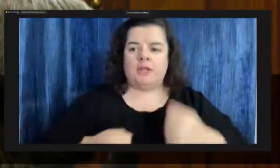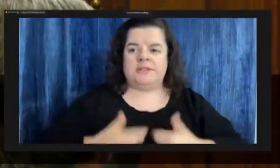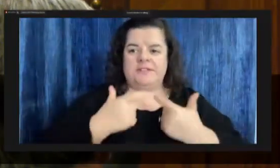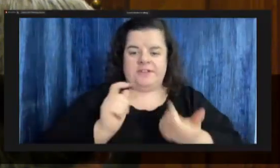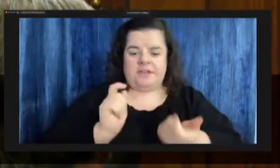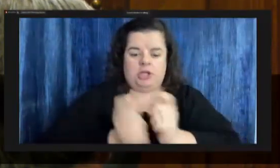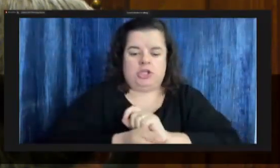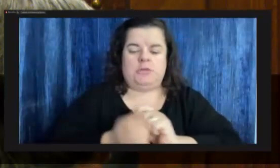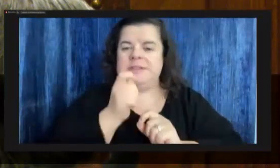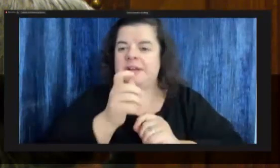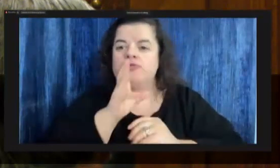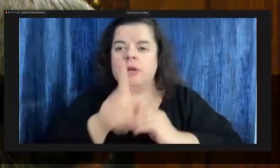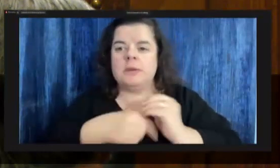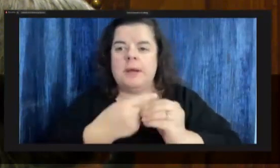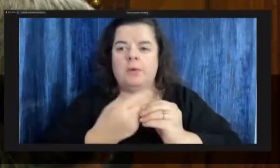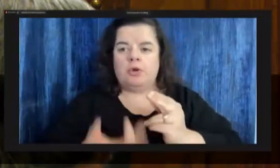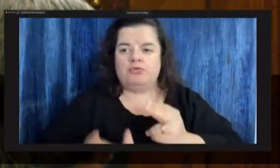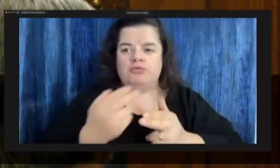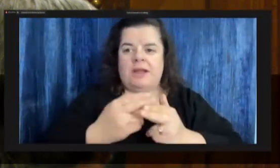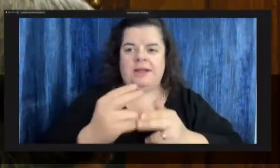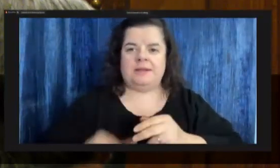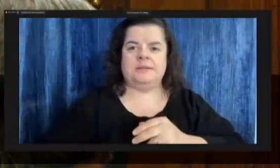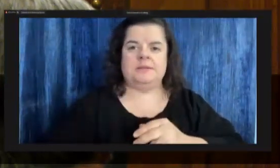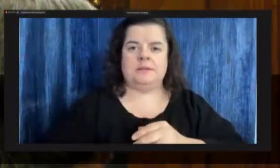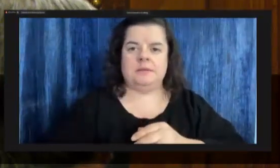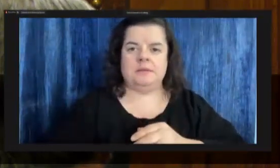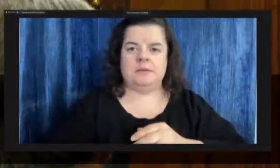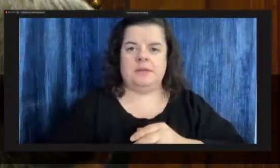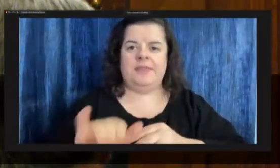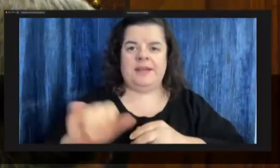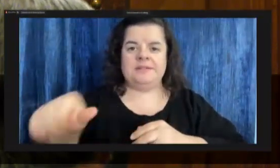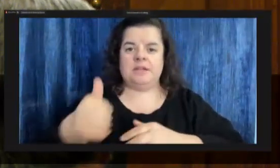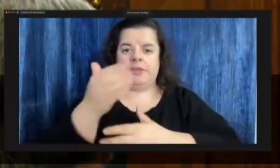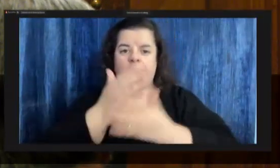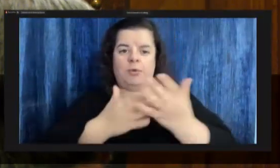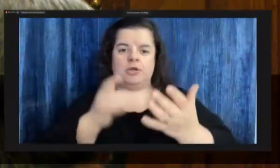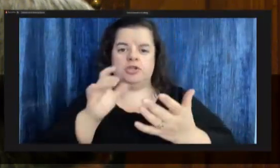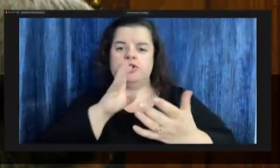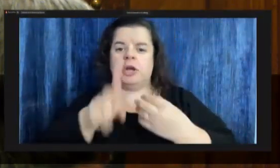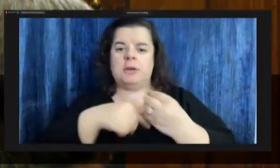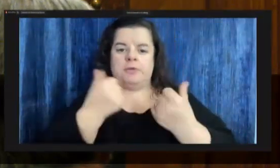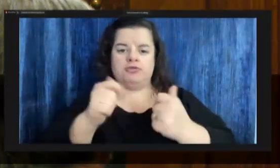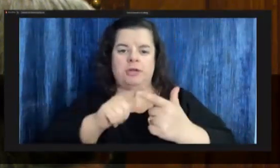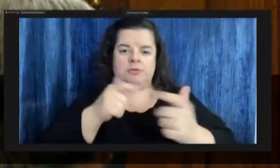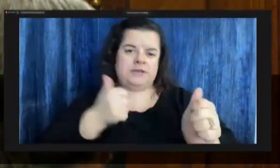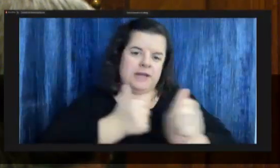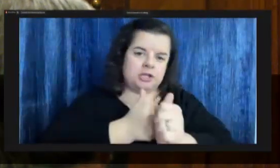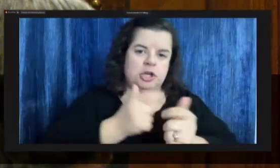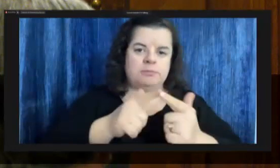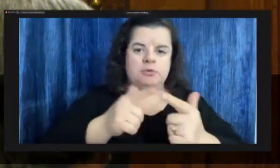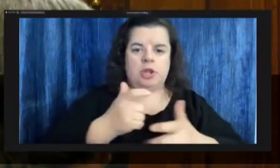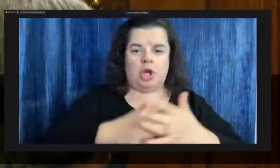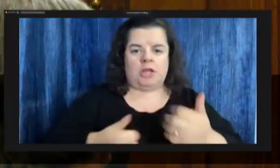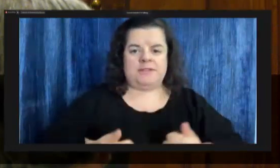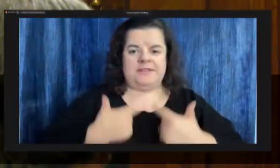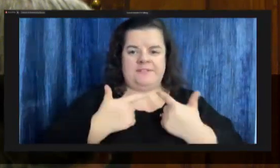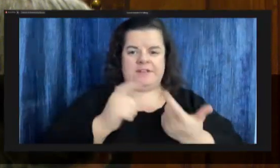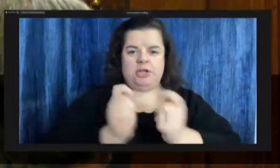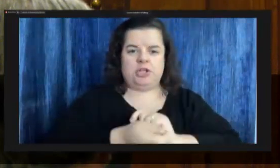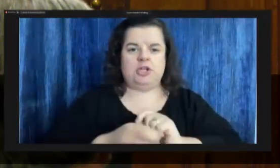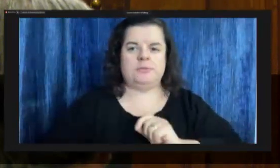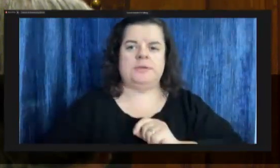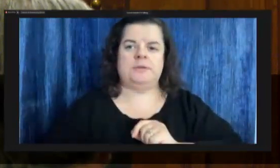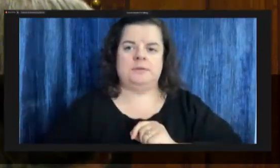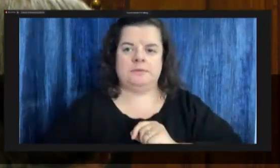about a raise, which is another whole portion of it. We're just talking about trying to get caught up on the cost of living adjustment. This doesn't reflect